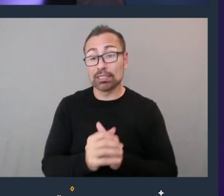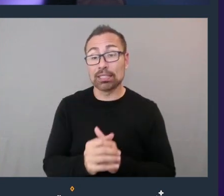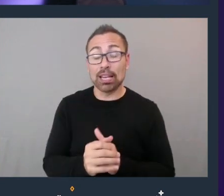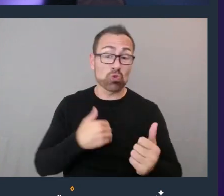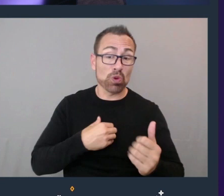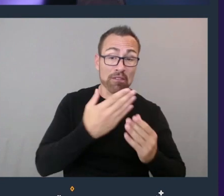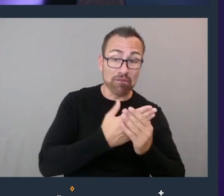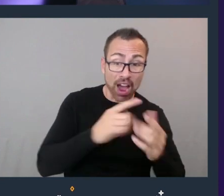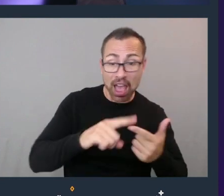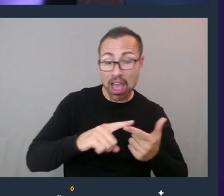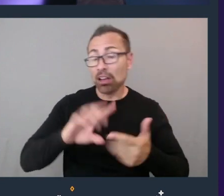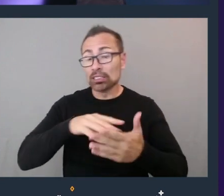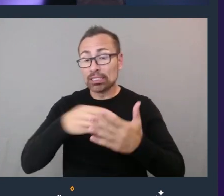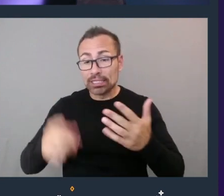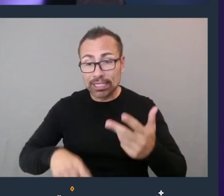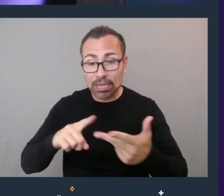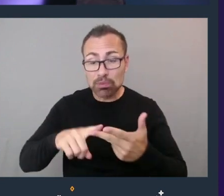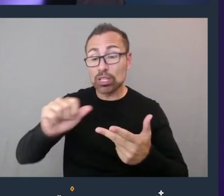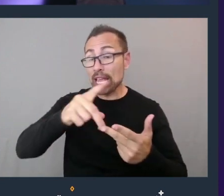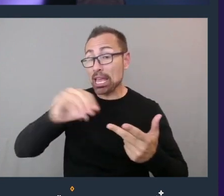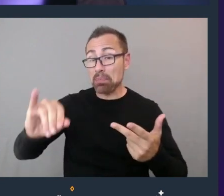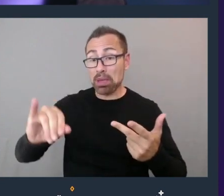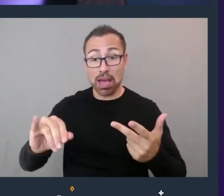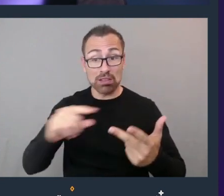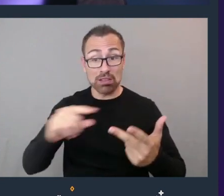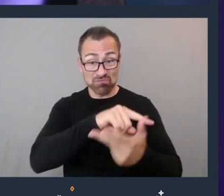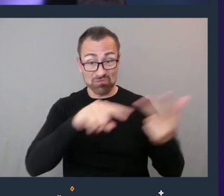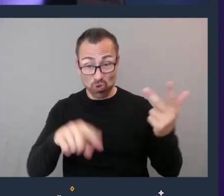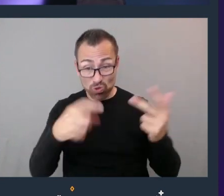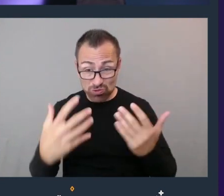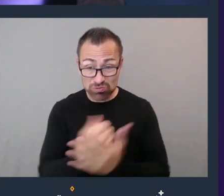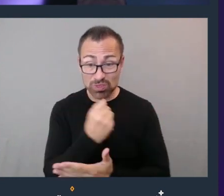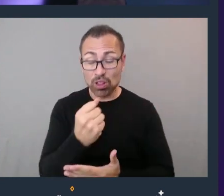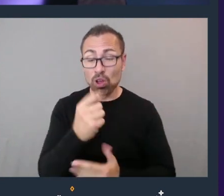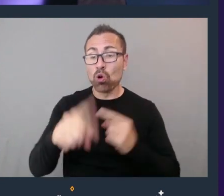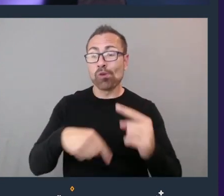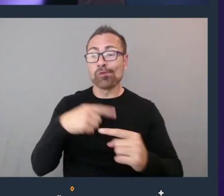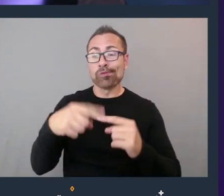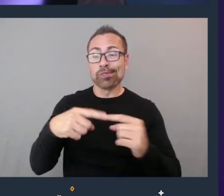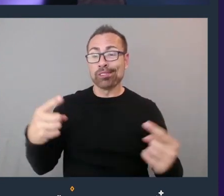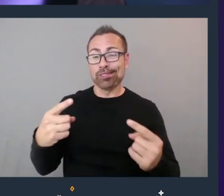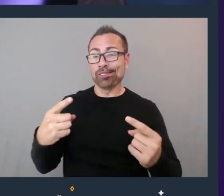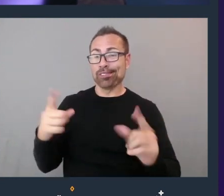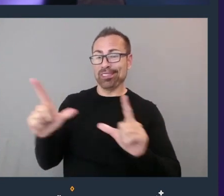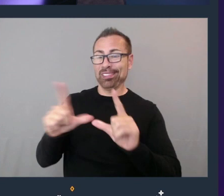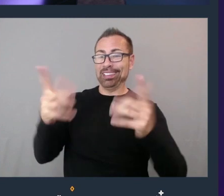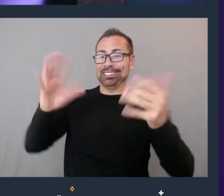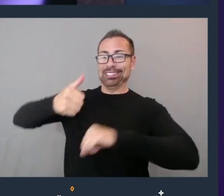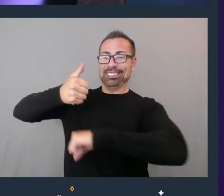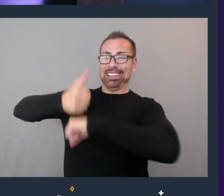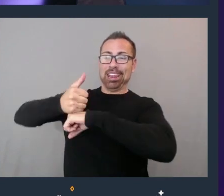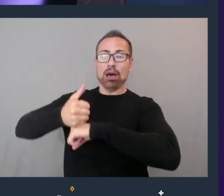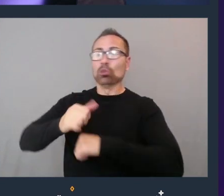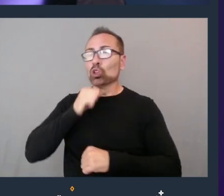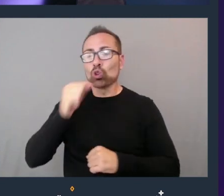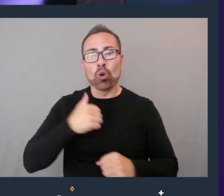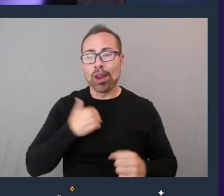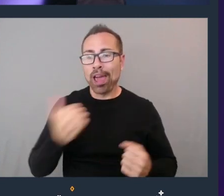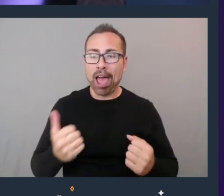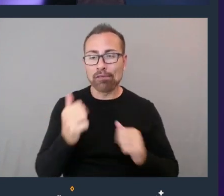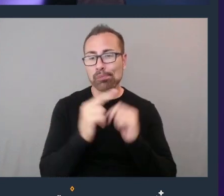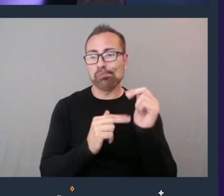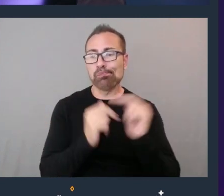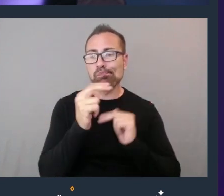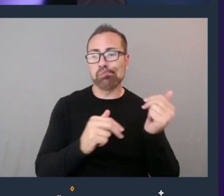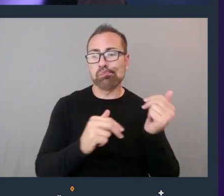you can start using the data that you want in production as soon as you license it, without spending months having to build a data ingestion pipeline to get there.